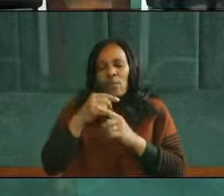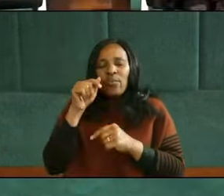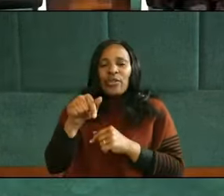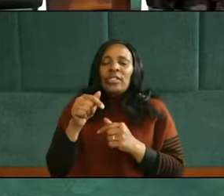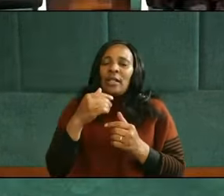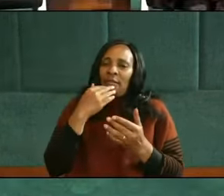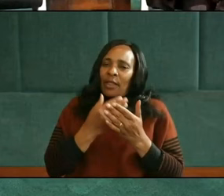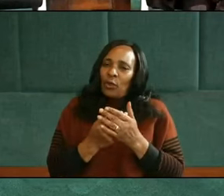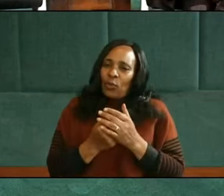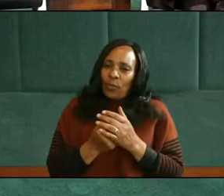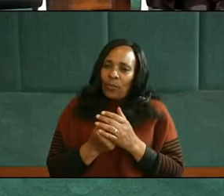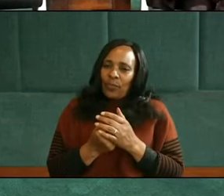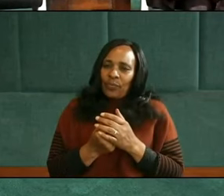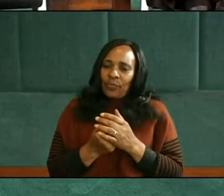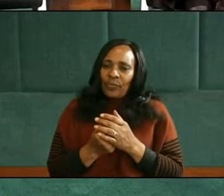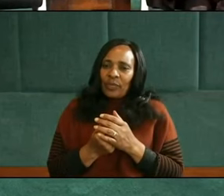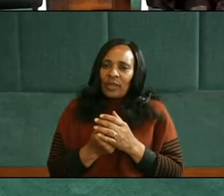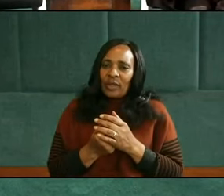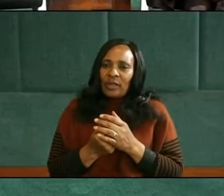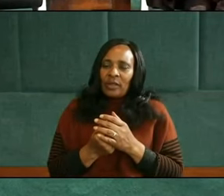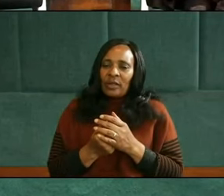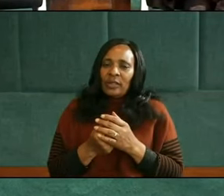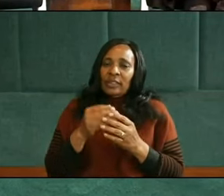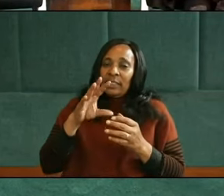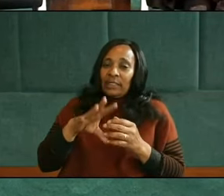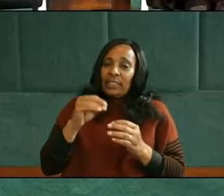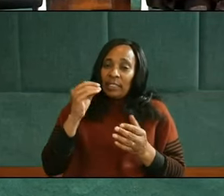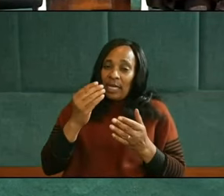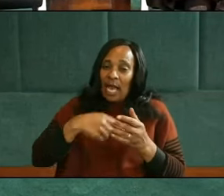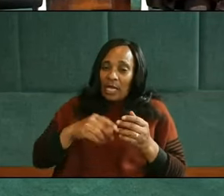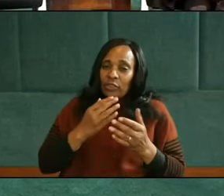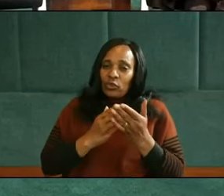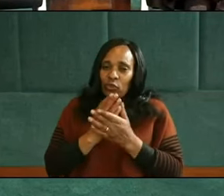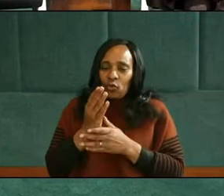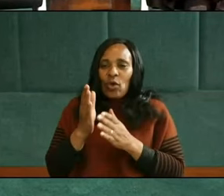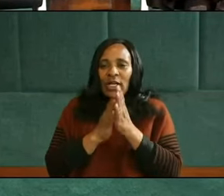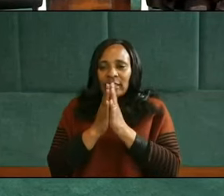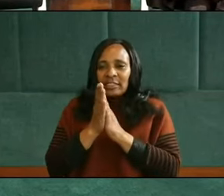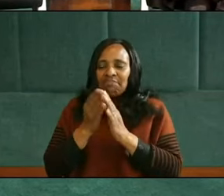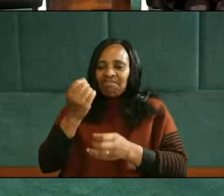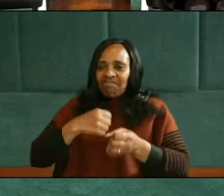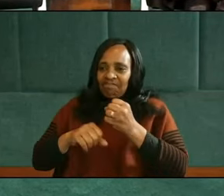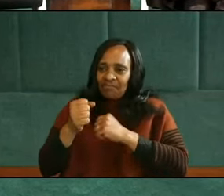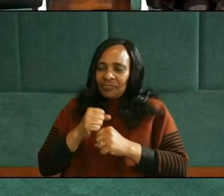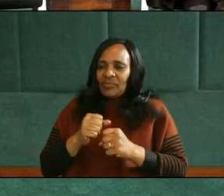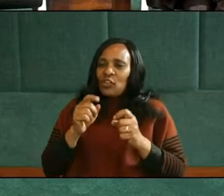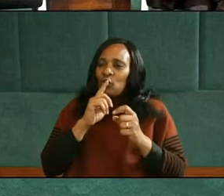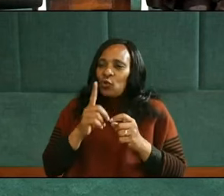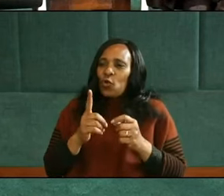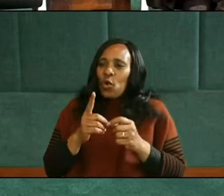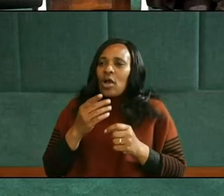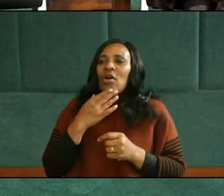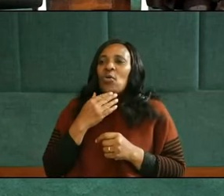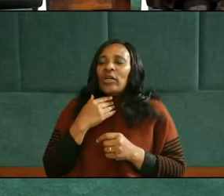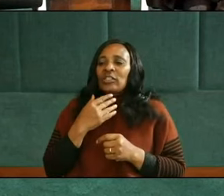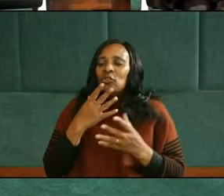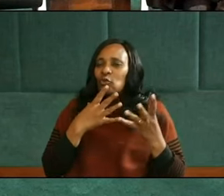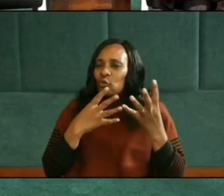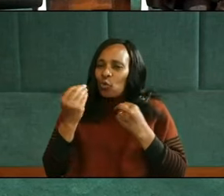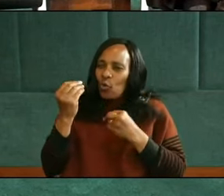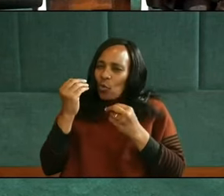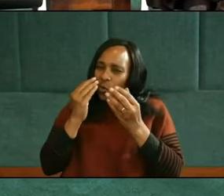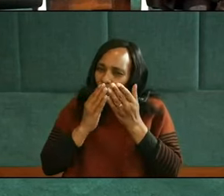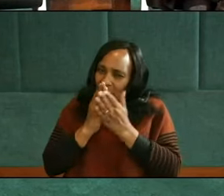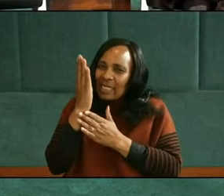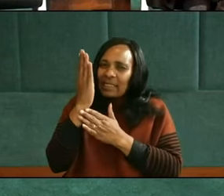you. Man, thank you so much for taking us through that very interesting activity. So I'd like us to go right into